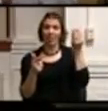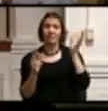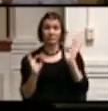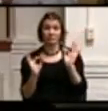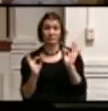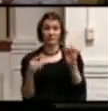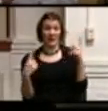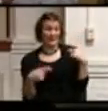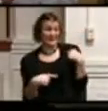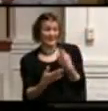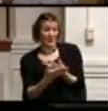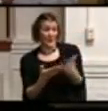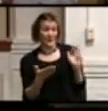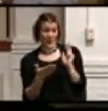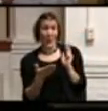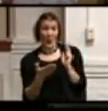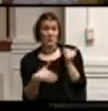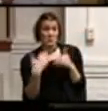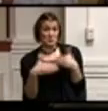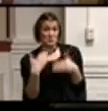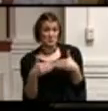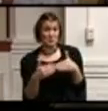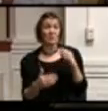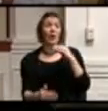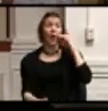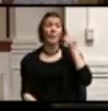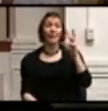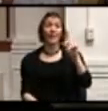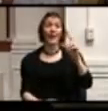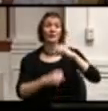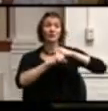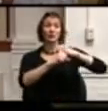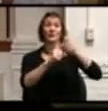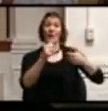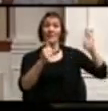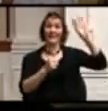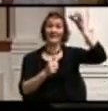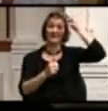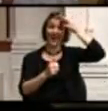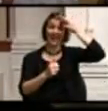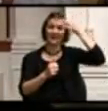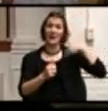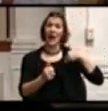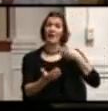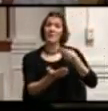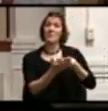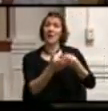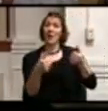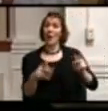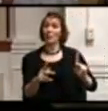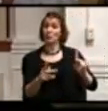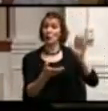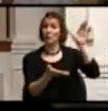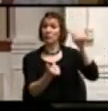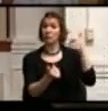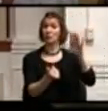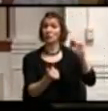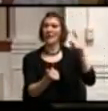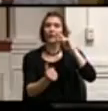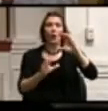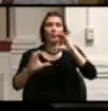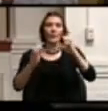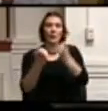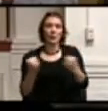within the last 3 weeks, Homeland Security has come out with a funding opportunity for